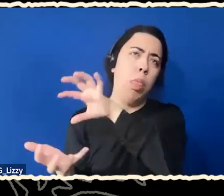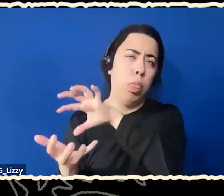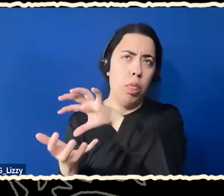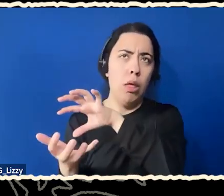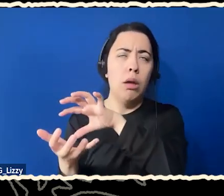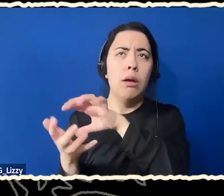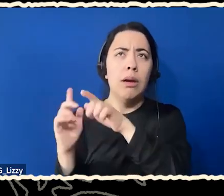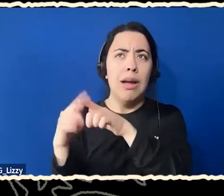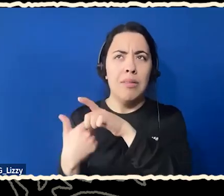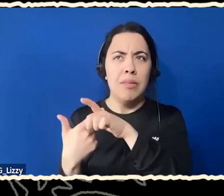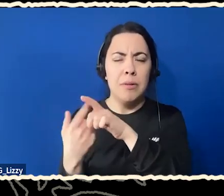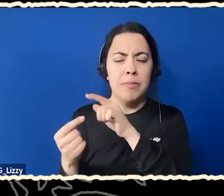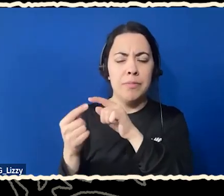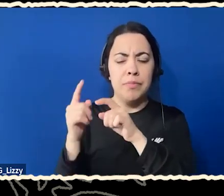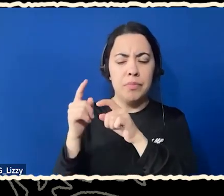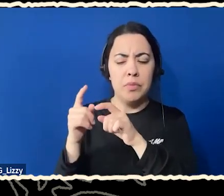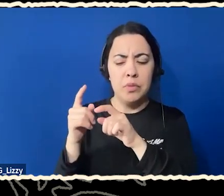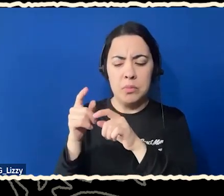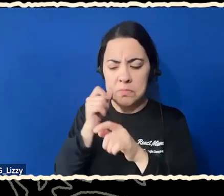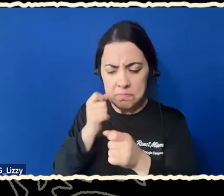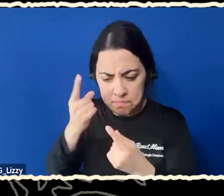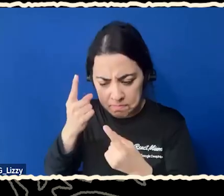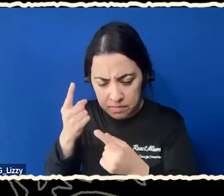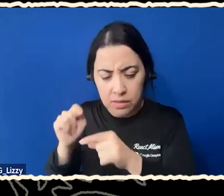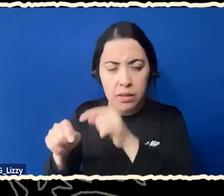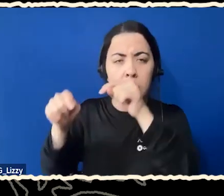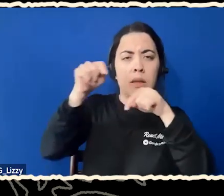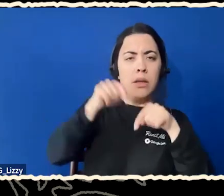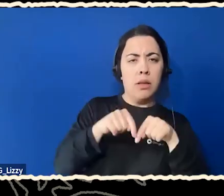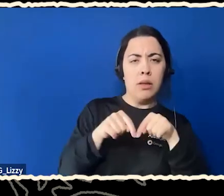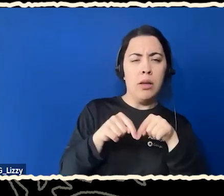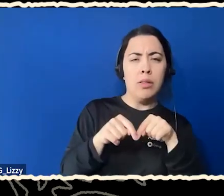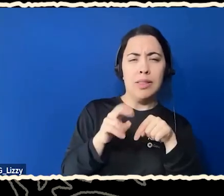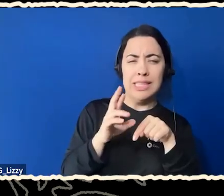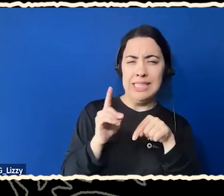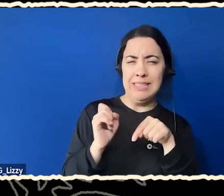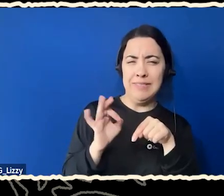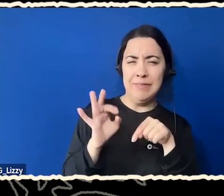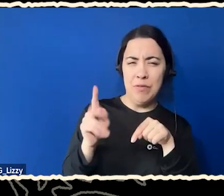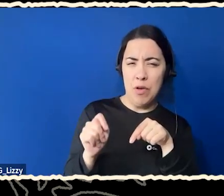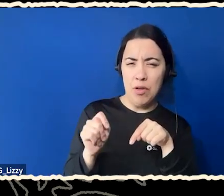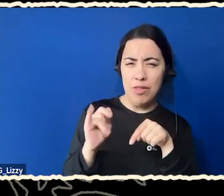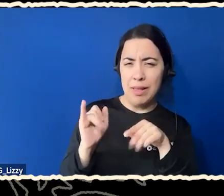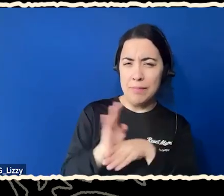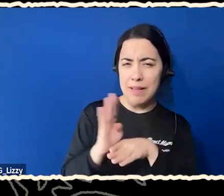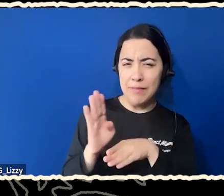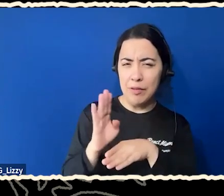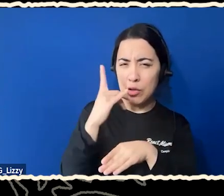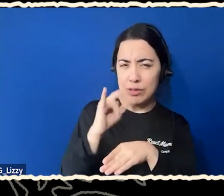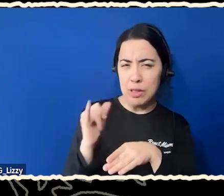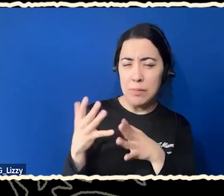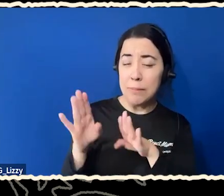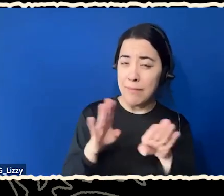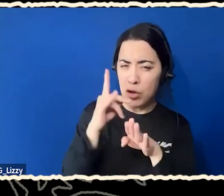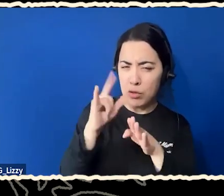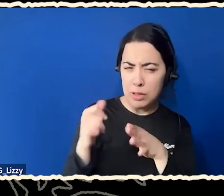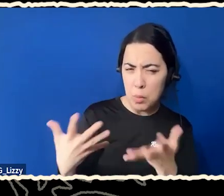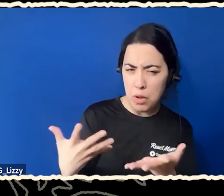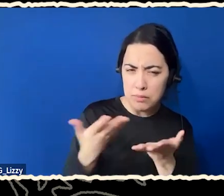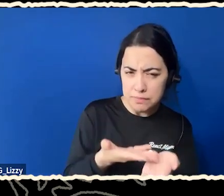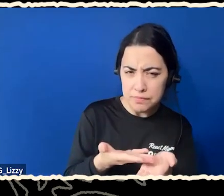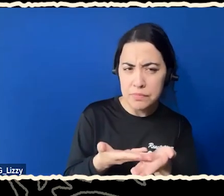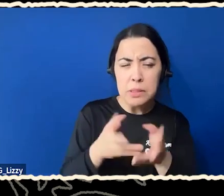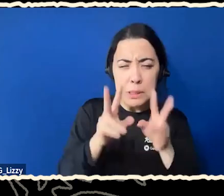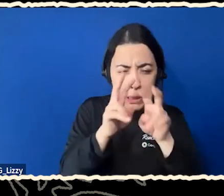first place. And really, all of this is science. It's not magic. So for today, we're